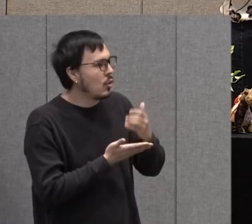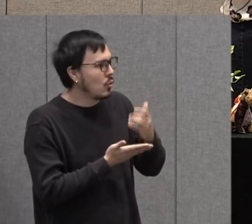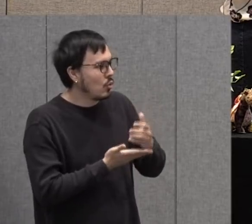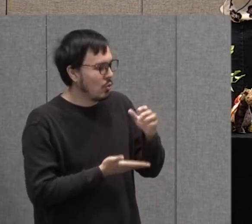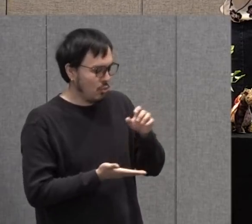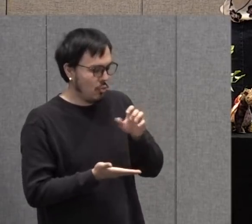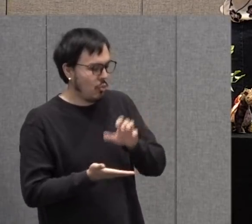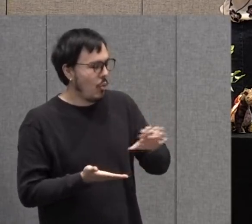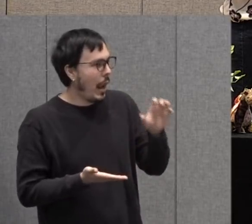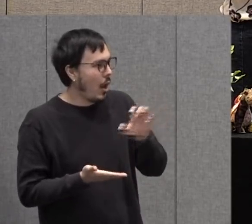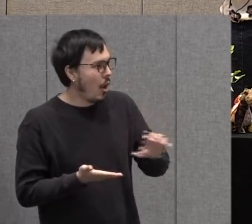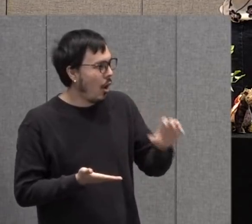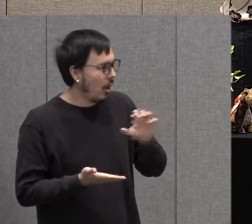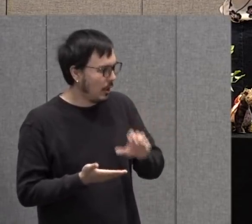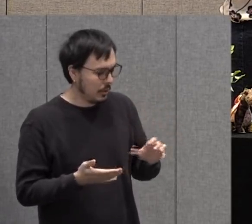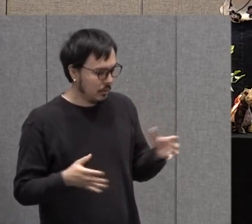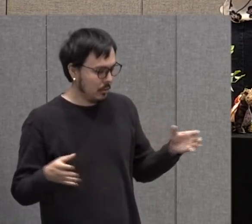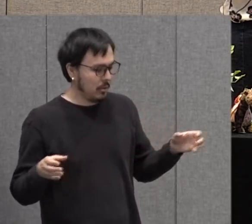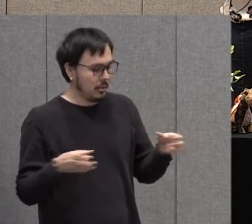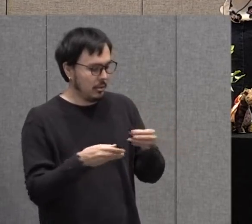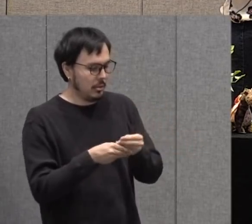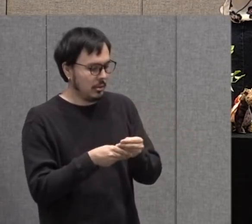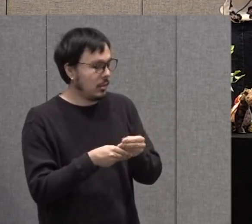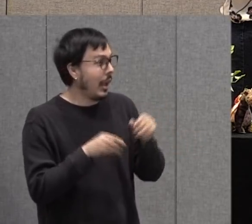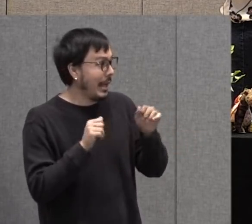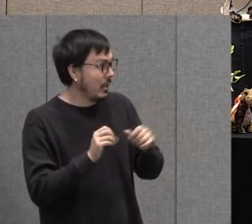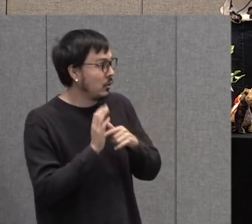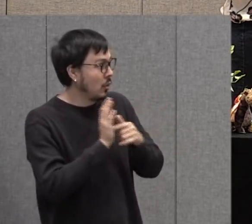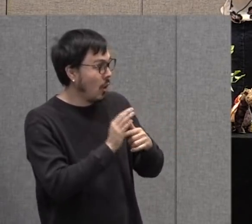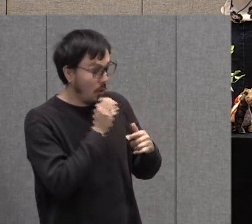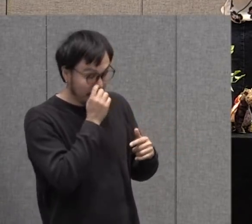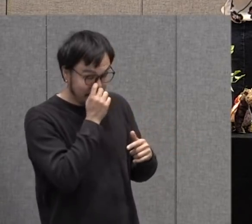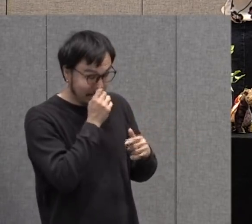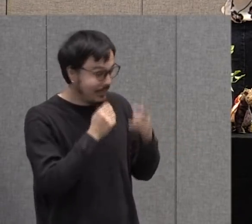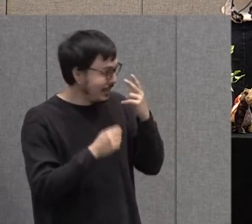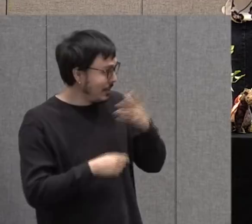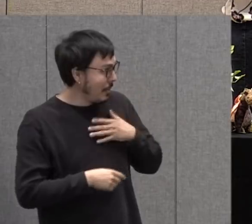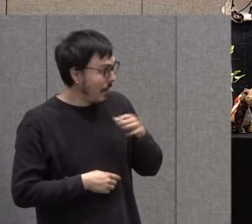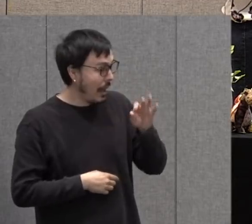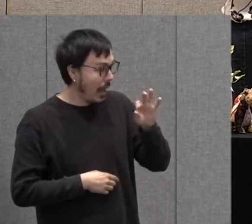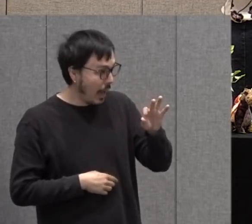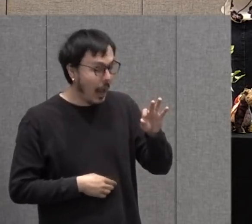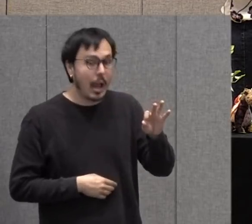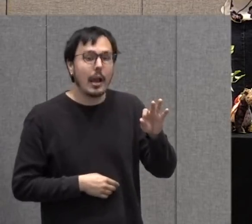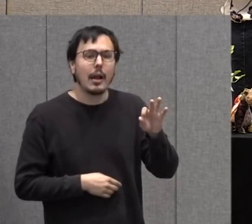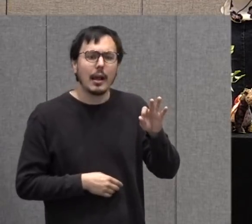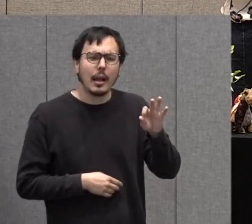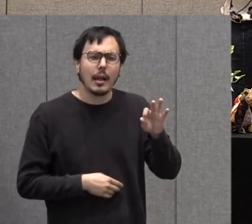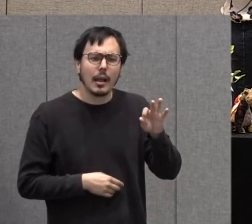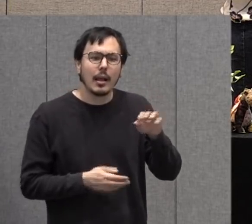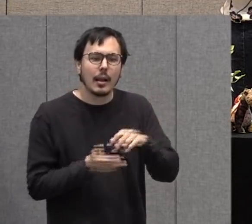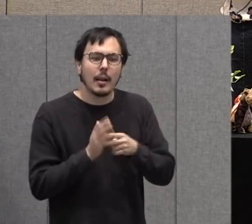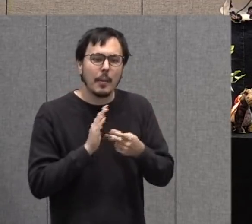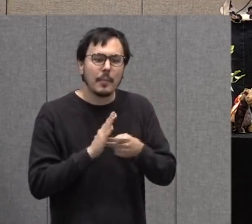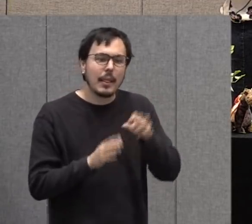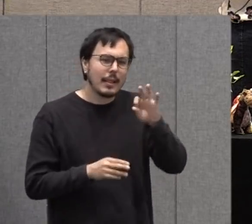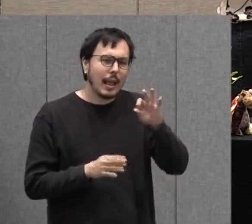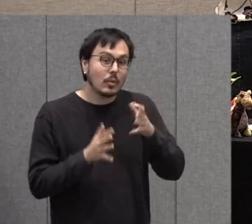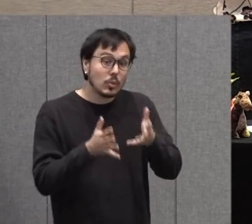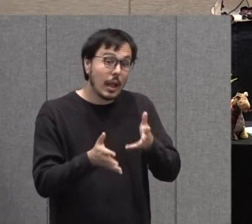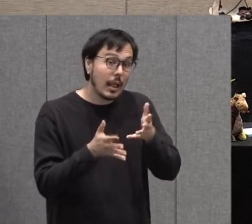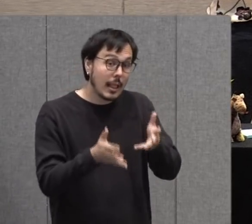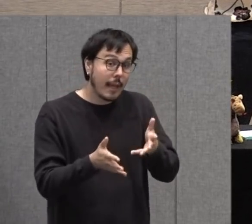then we can show them. Like here's my 9. So the ones that were